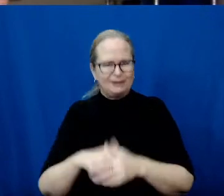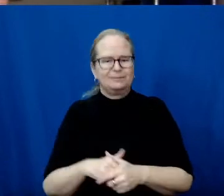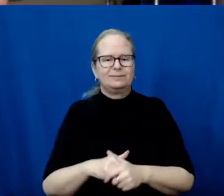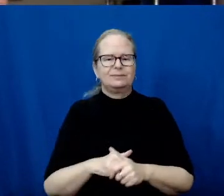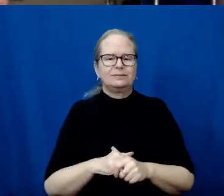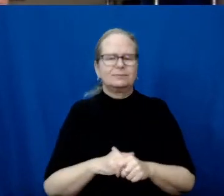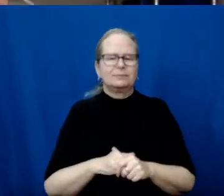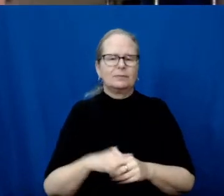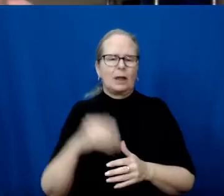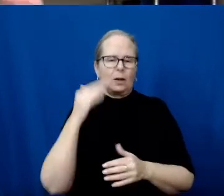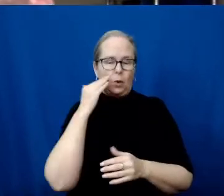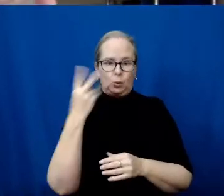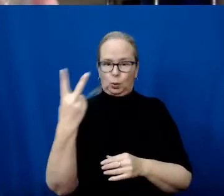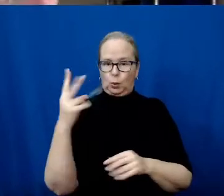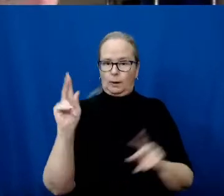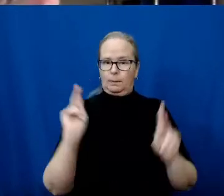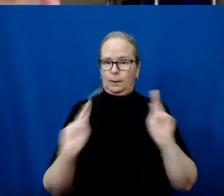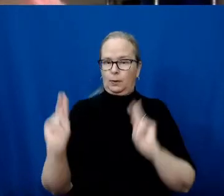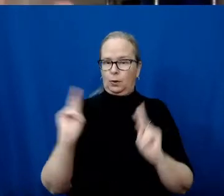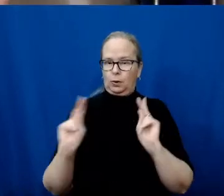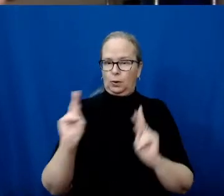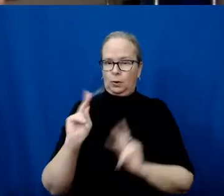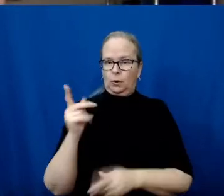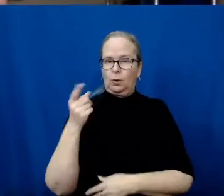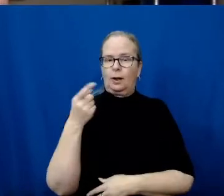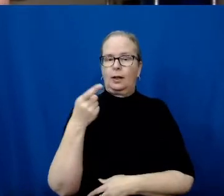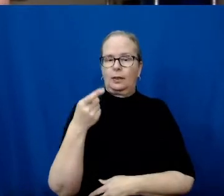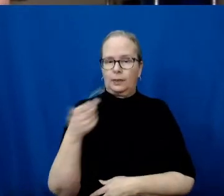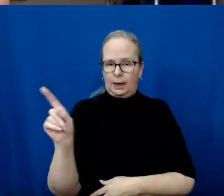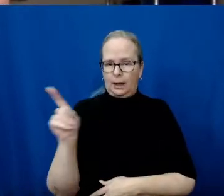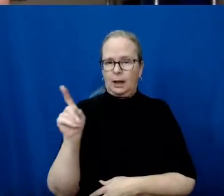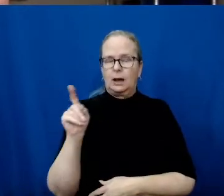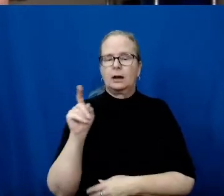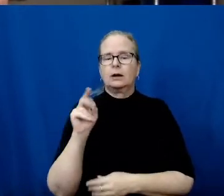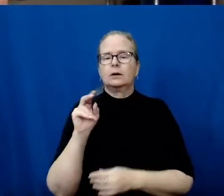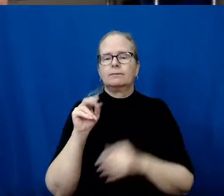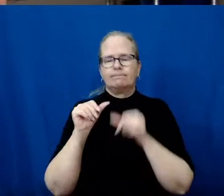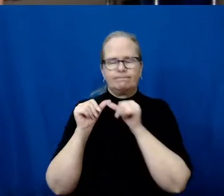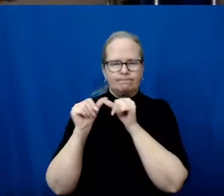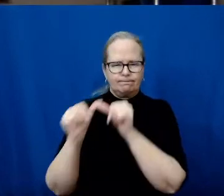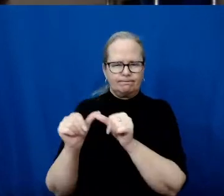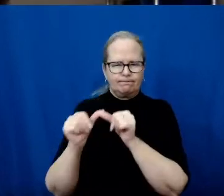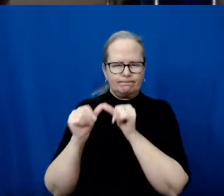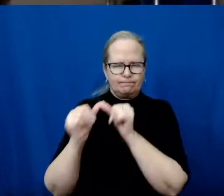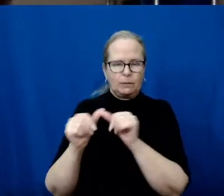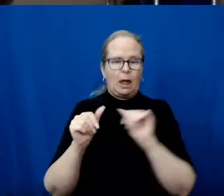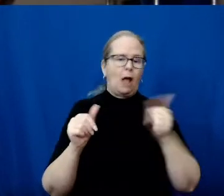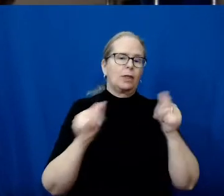sessional. So I know that those tenured folks have worked beyond